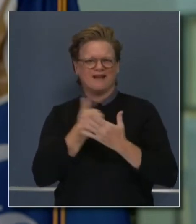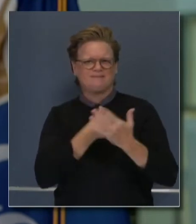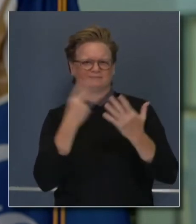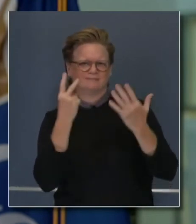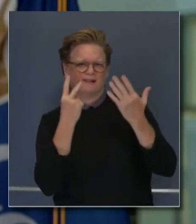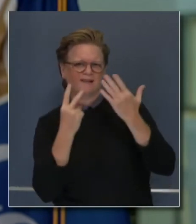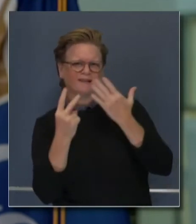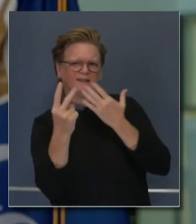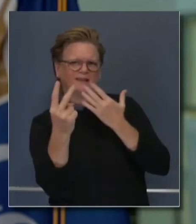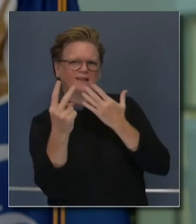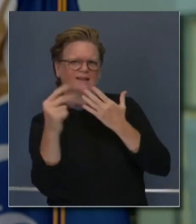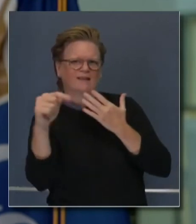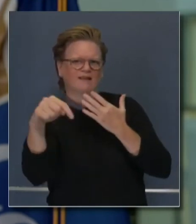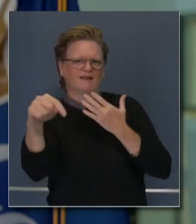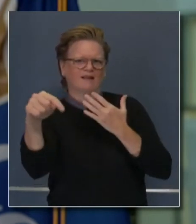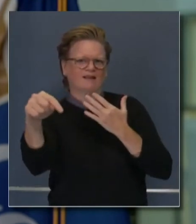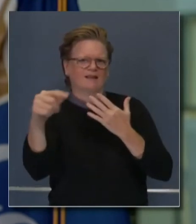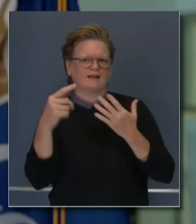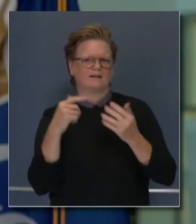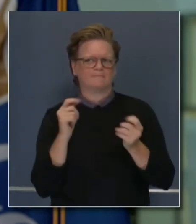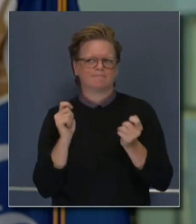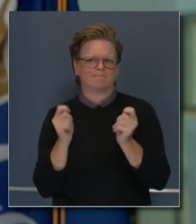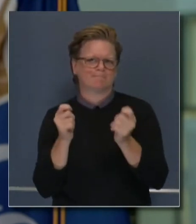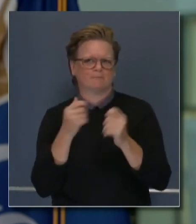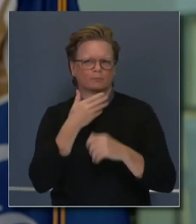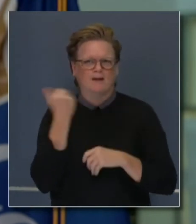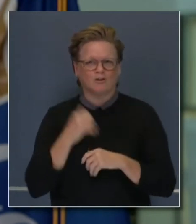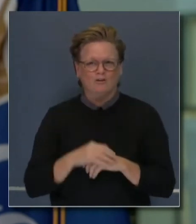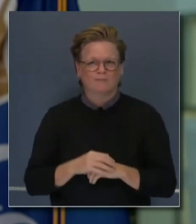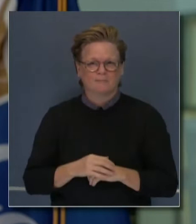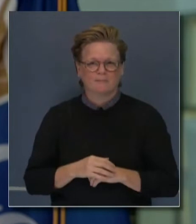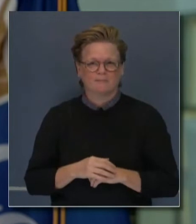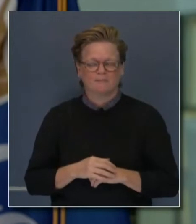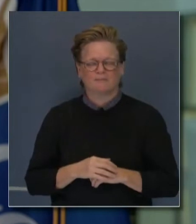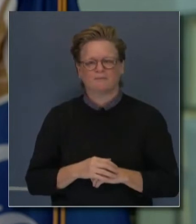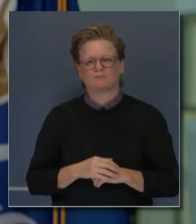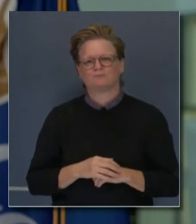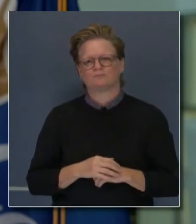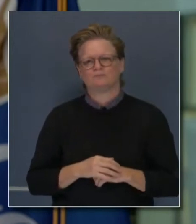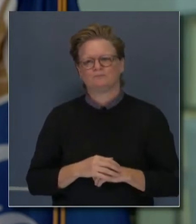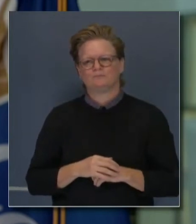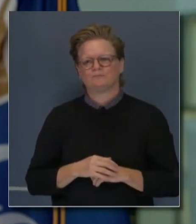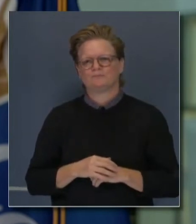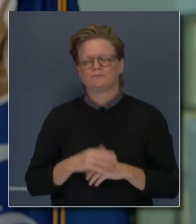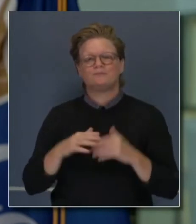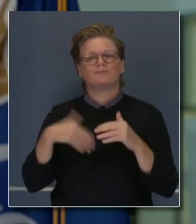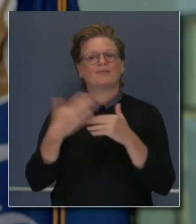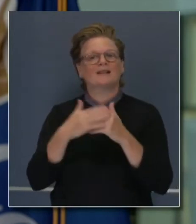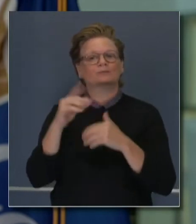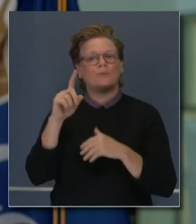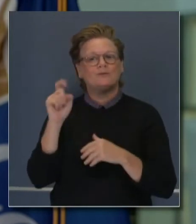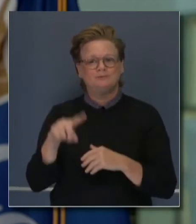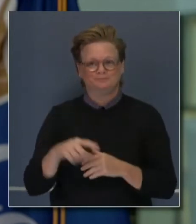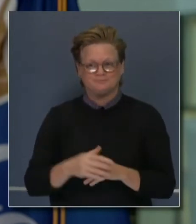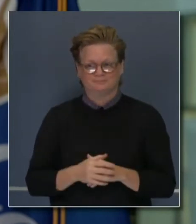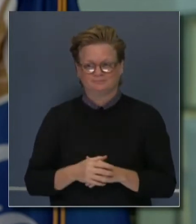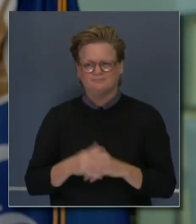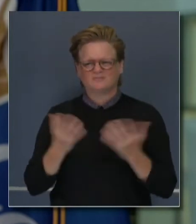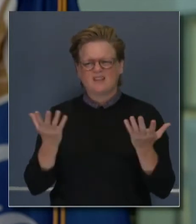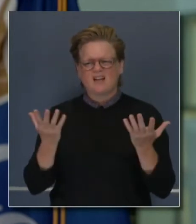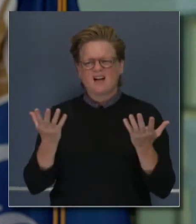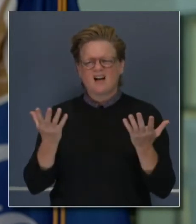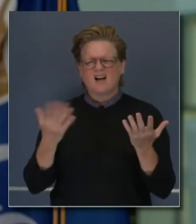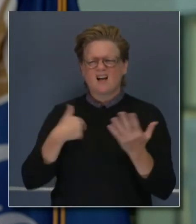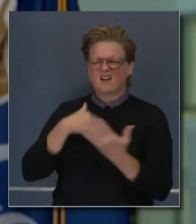month. Kathleen Renane, AP. Hi, Governor. I don't see amusement parks on the sector guidance list